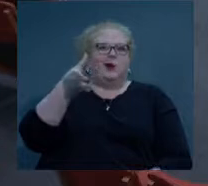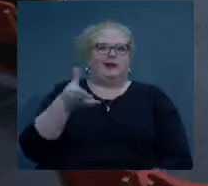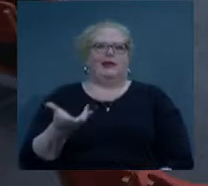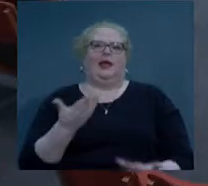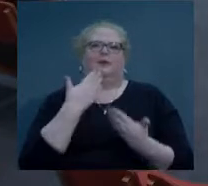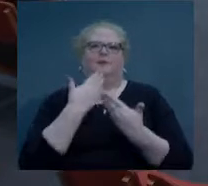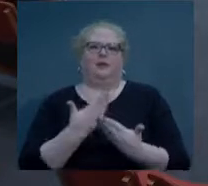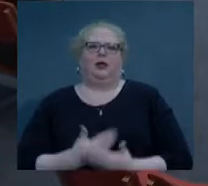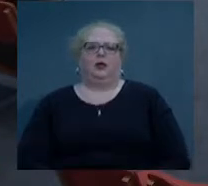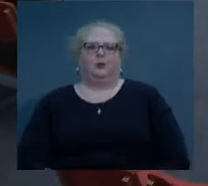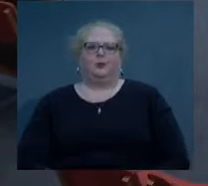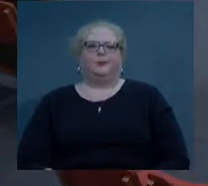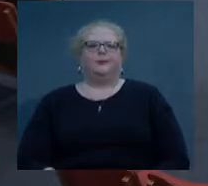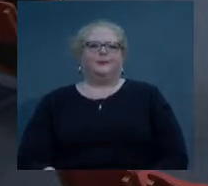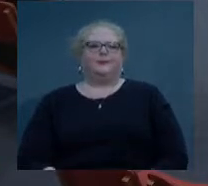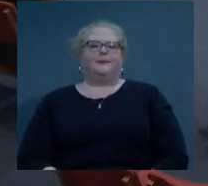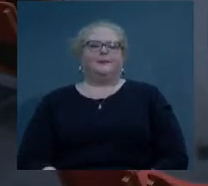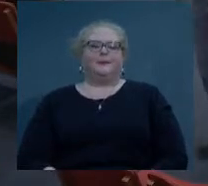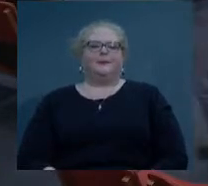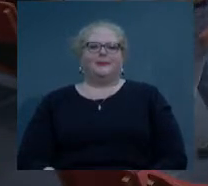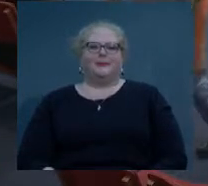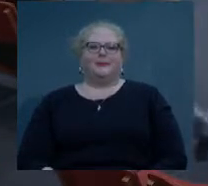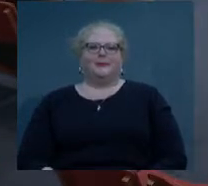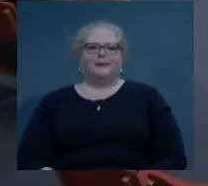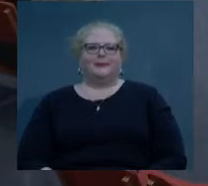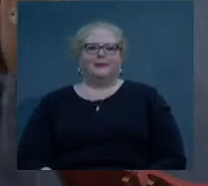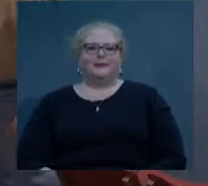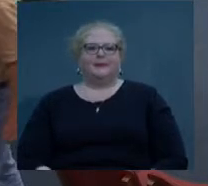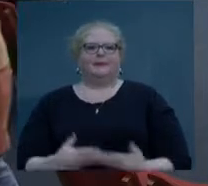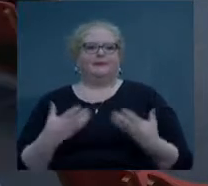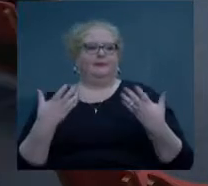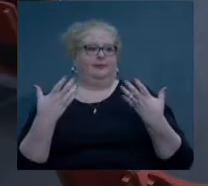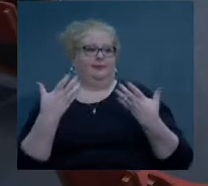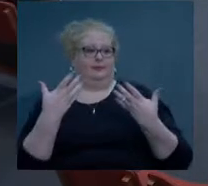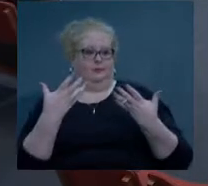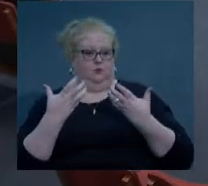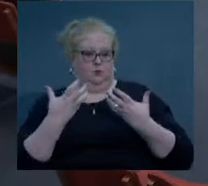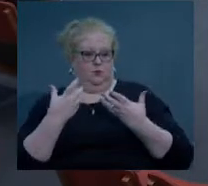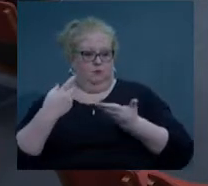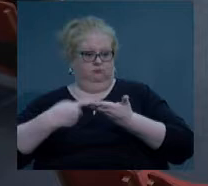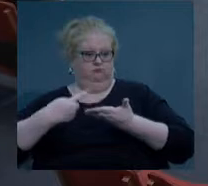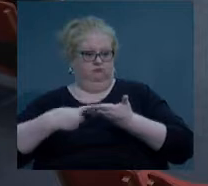thank you. Good. Would you care to have rebuttal?